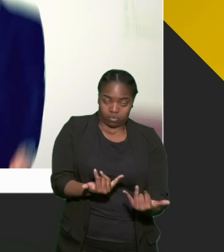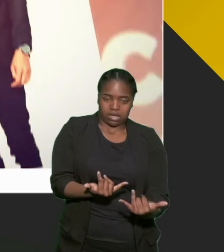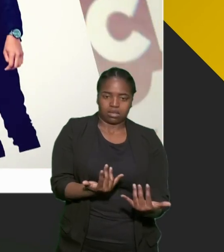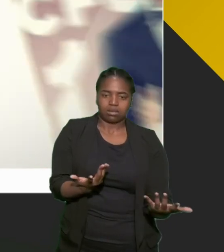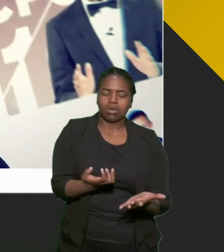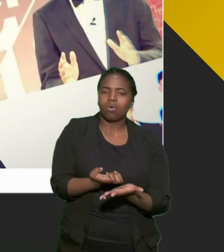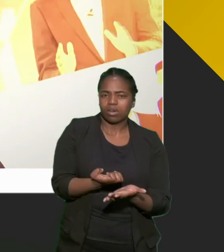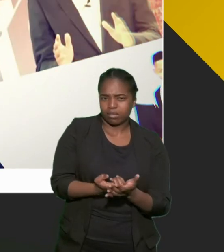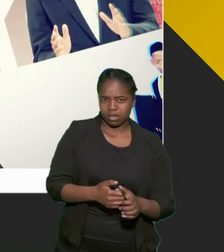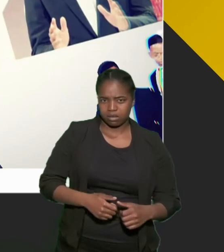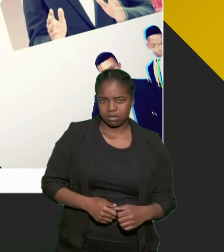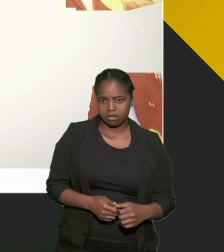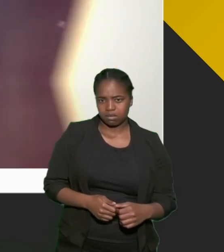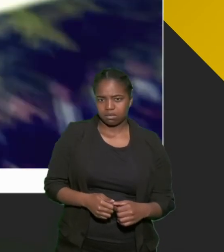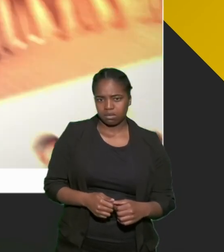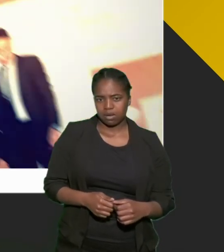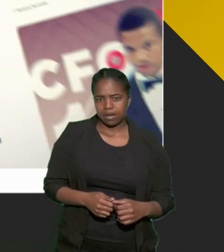in today's economy. I think